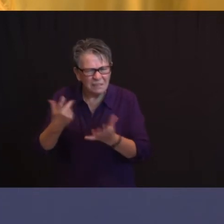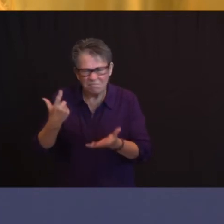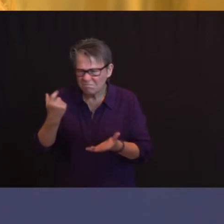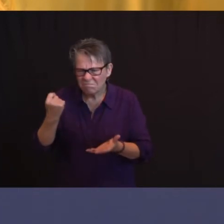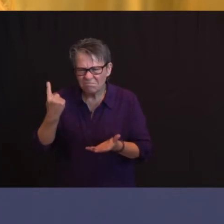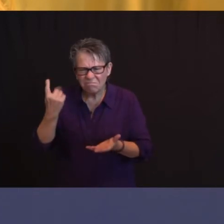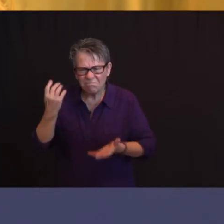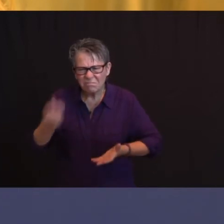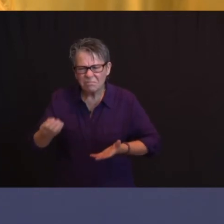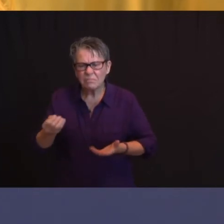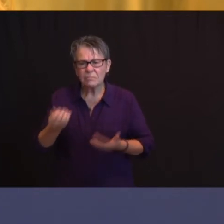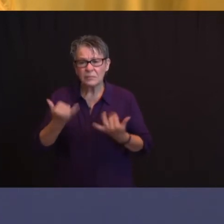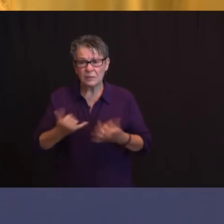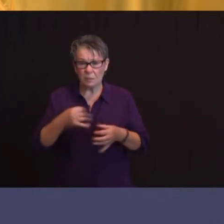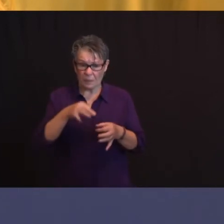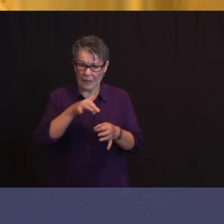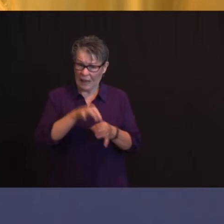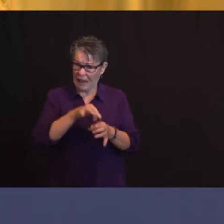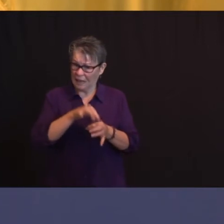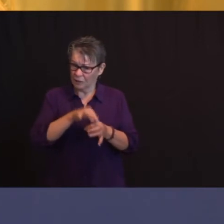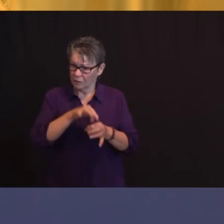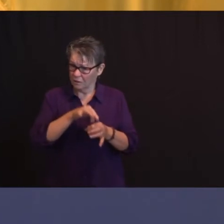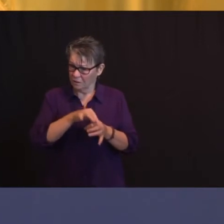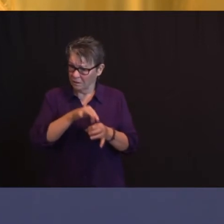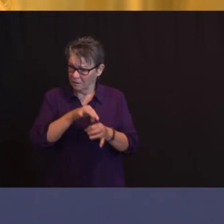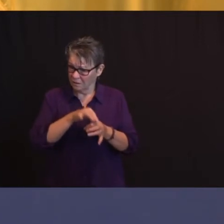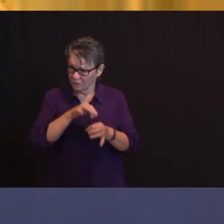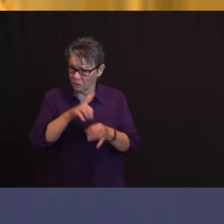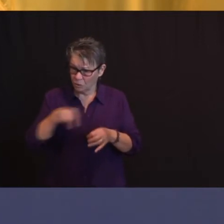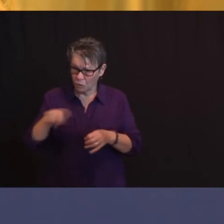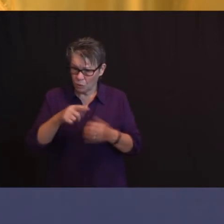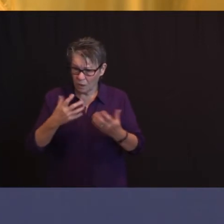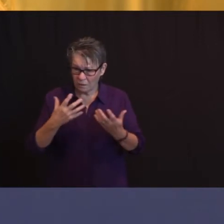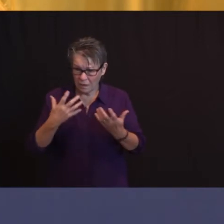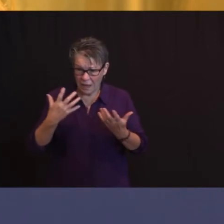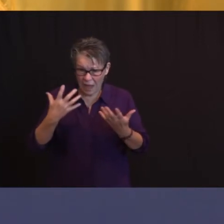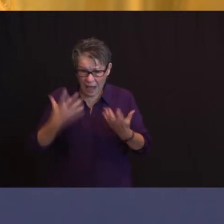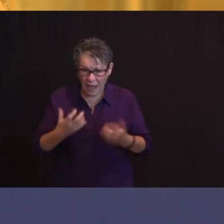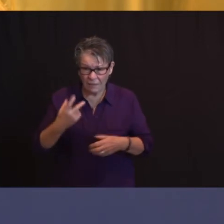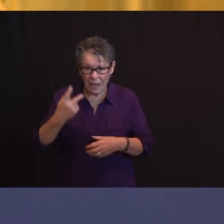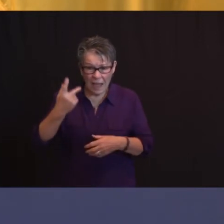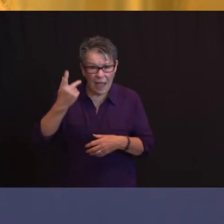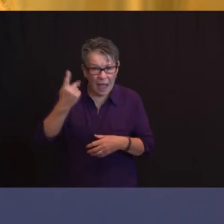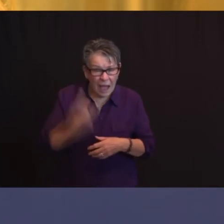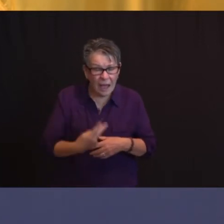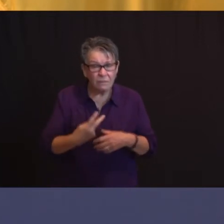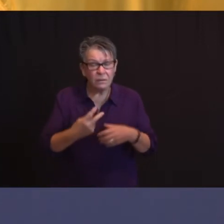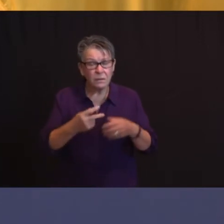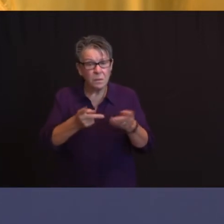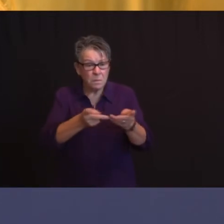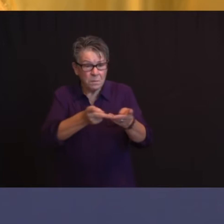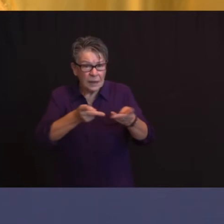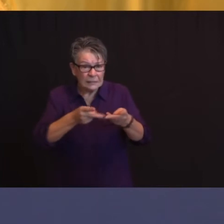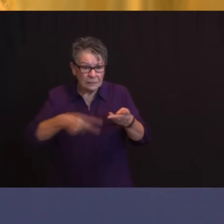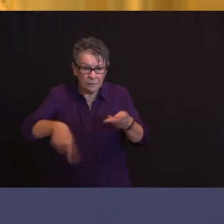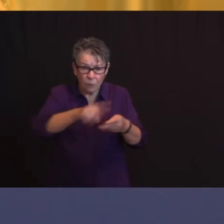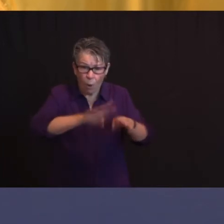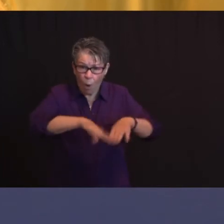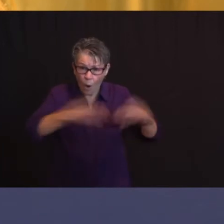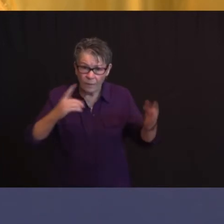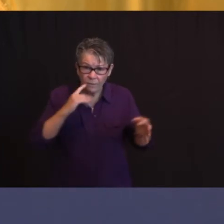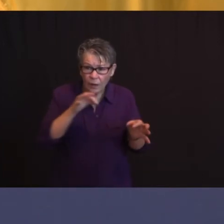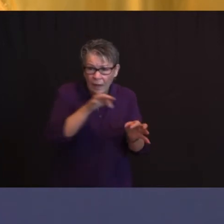the normal number of polling locations in the county open, but then gave counties more leeway. One county had only a quarter of locations open, another had only a